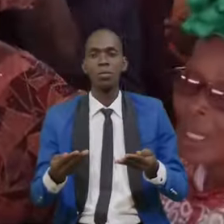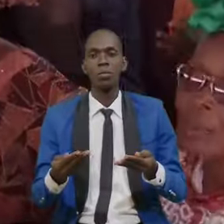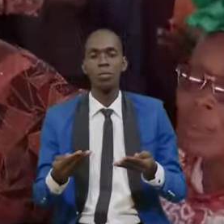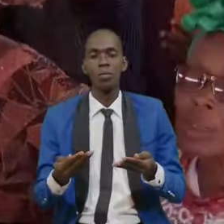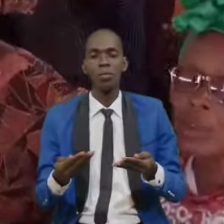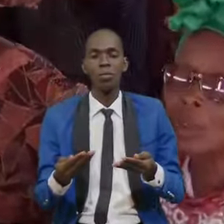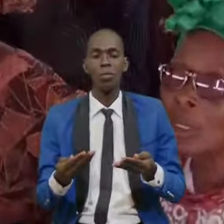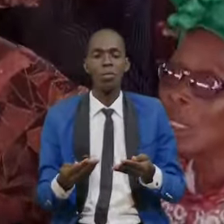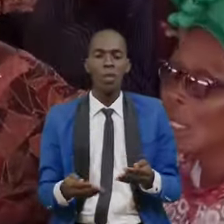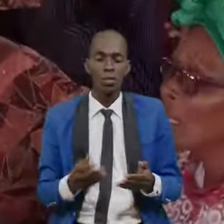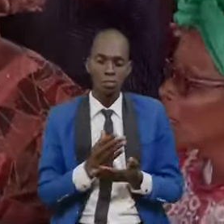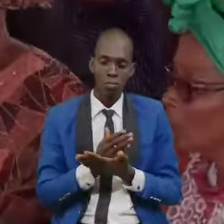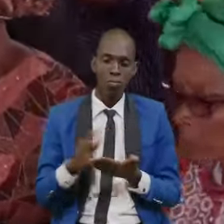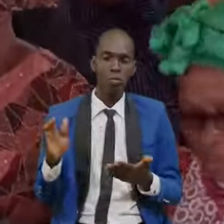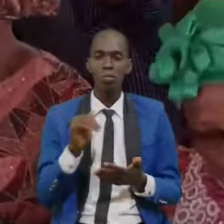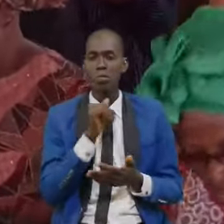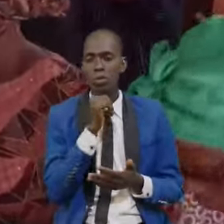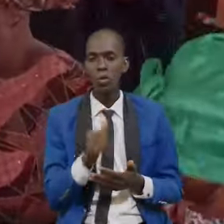not away.